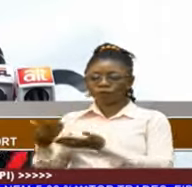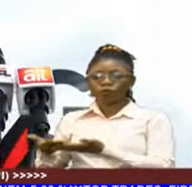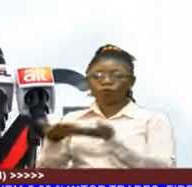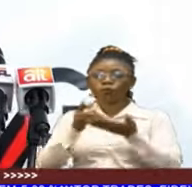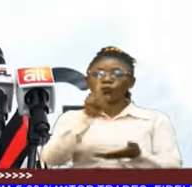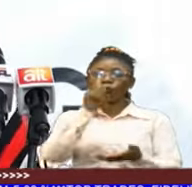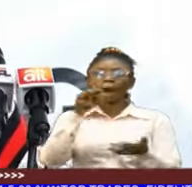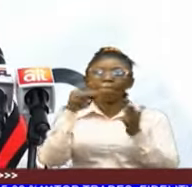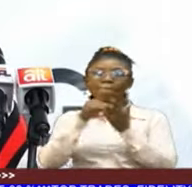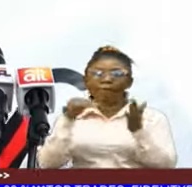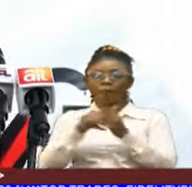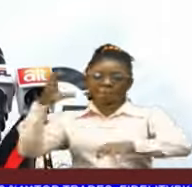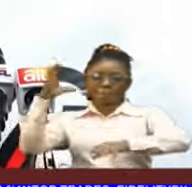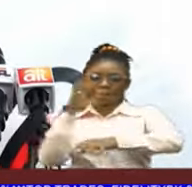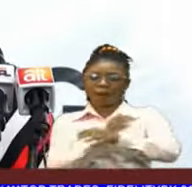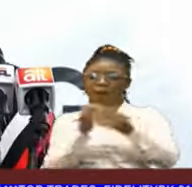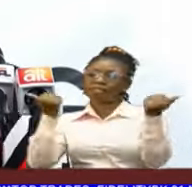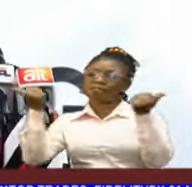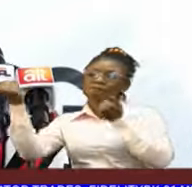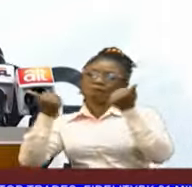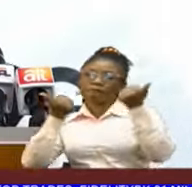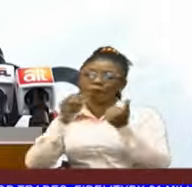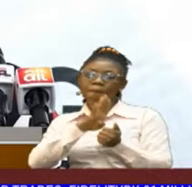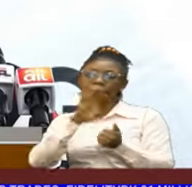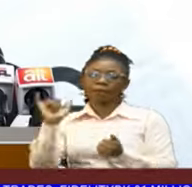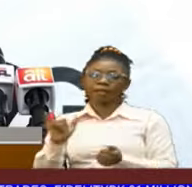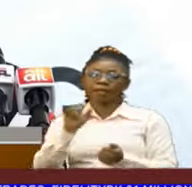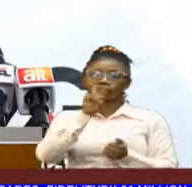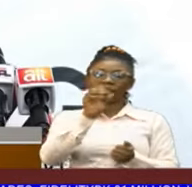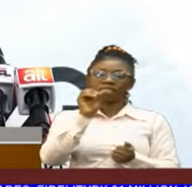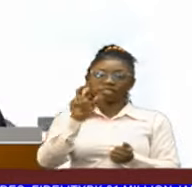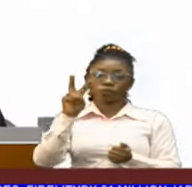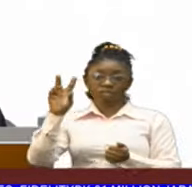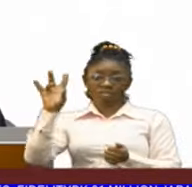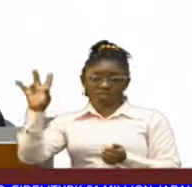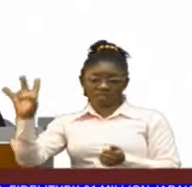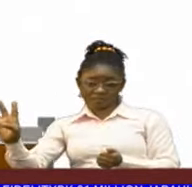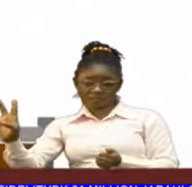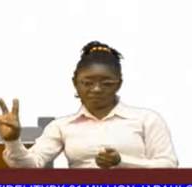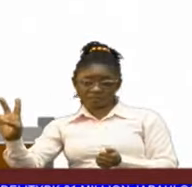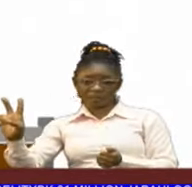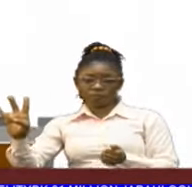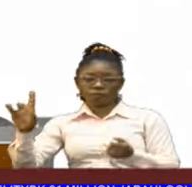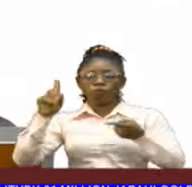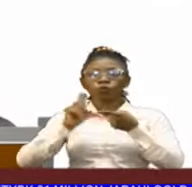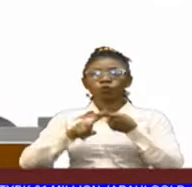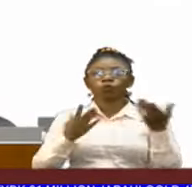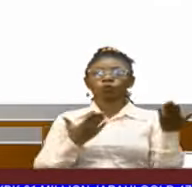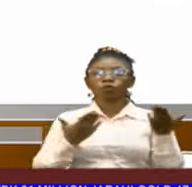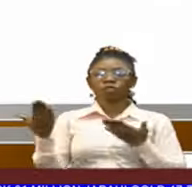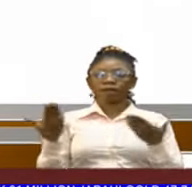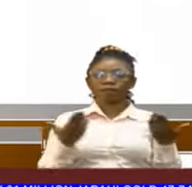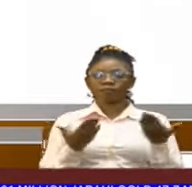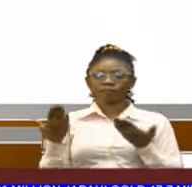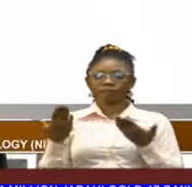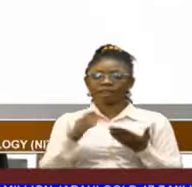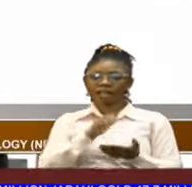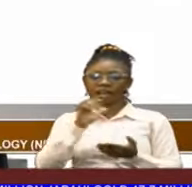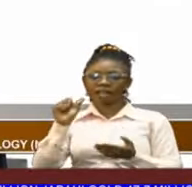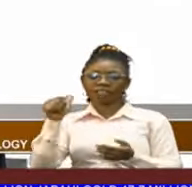million powered vehicle by 2027. To serve as